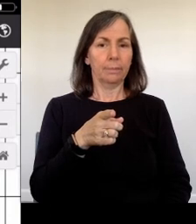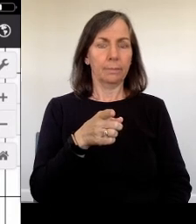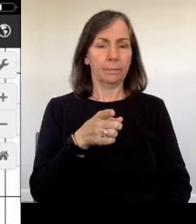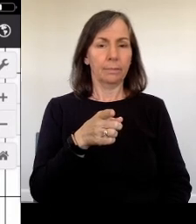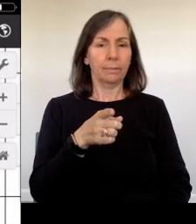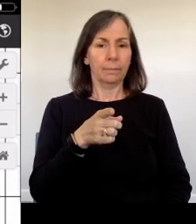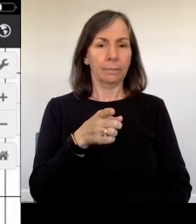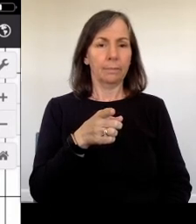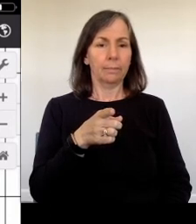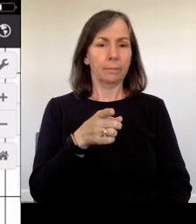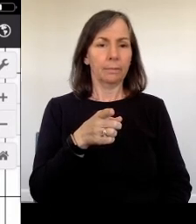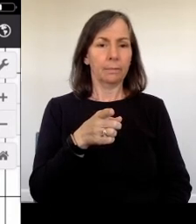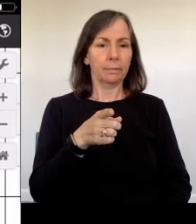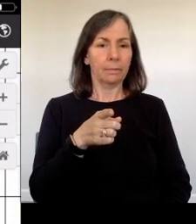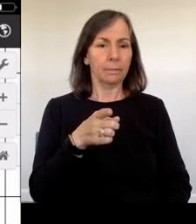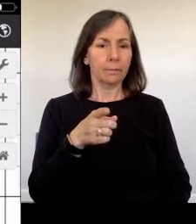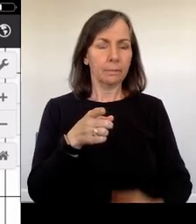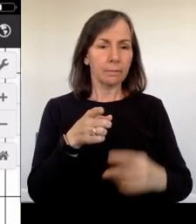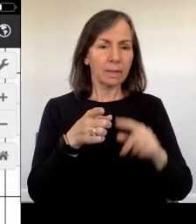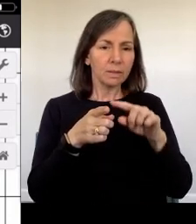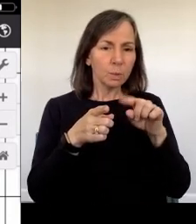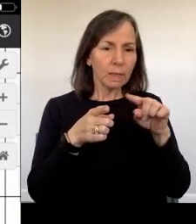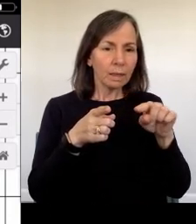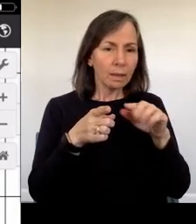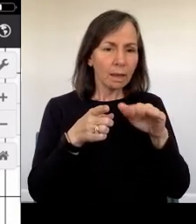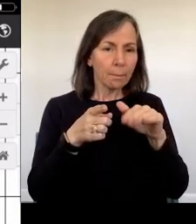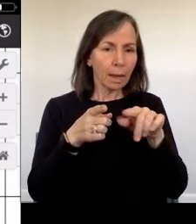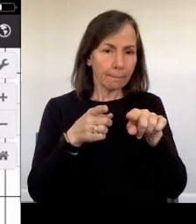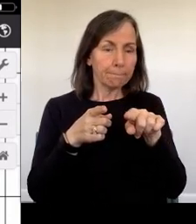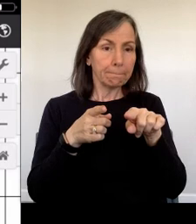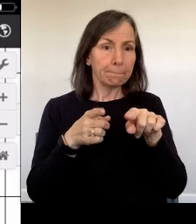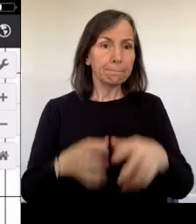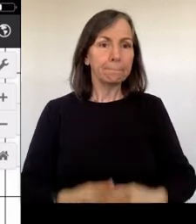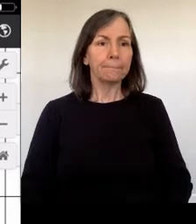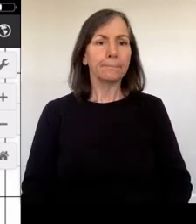you can find your squiggly line at the bottom.